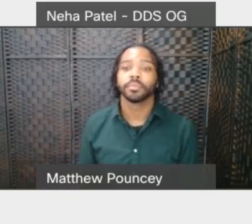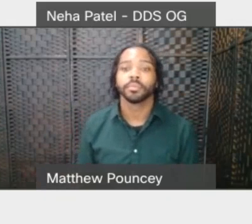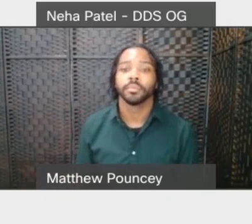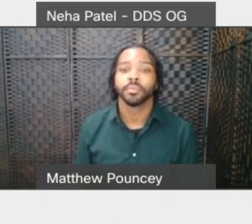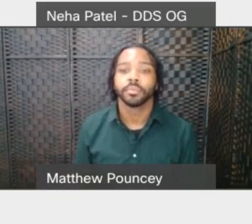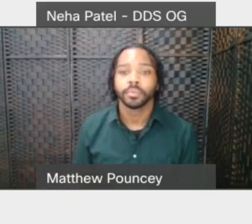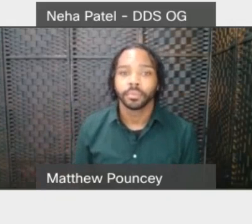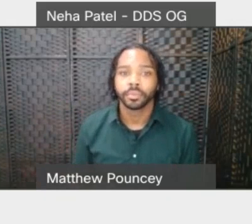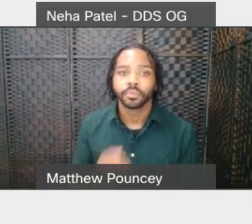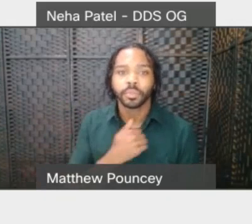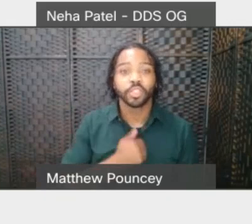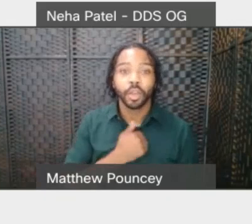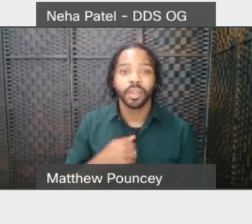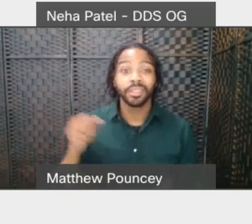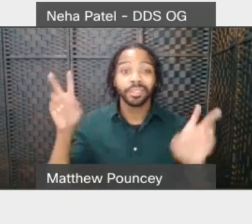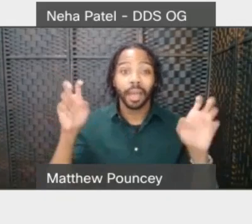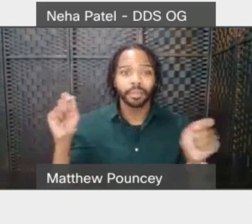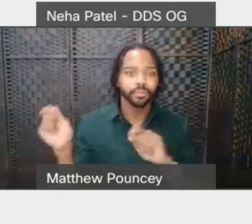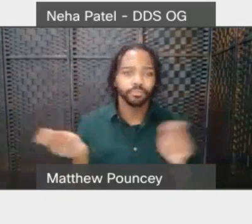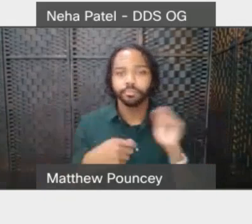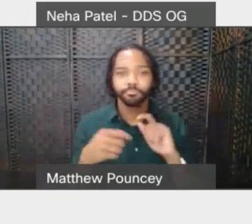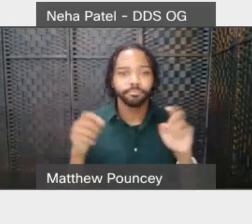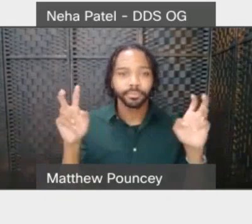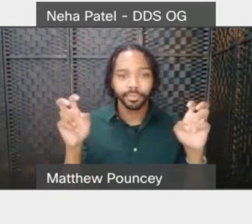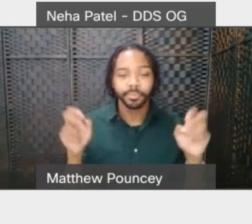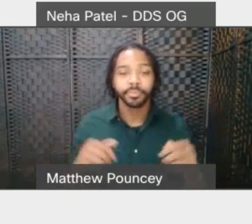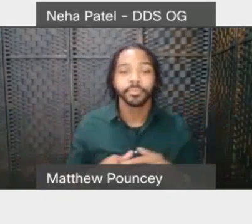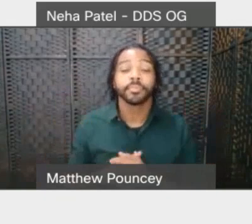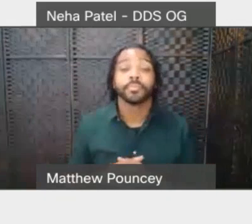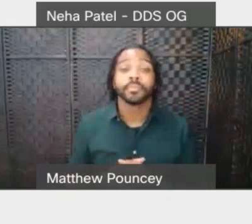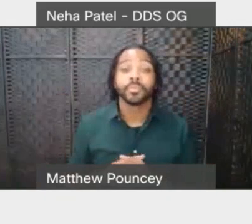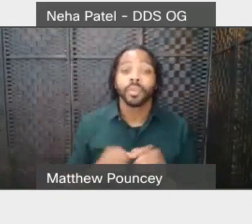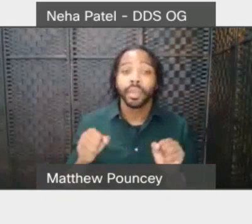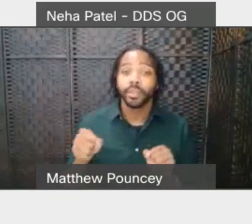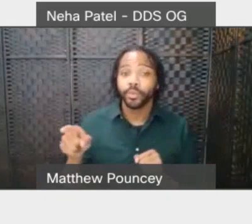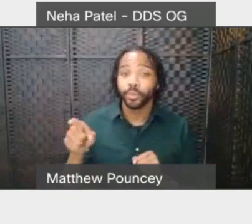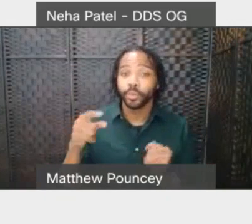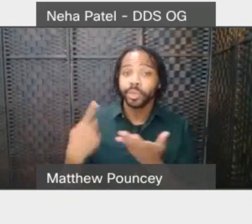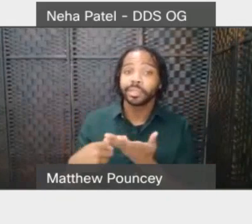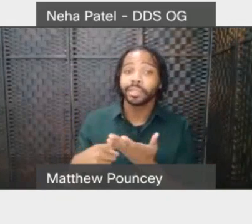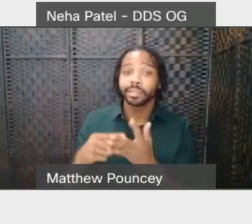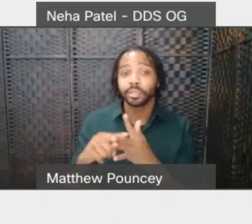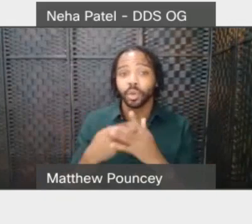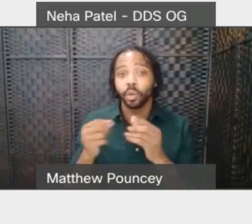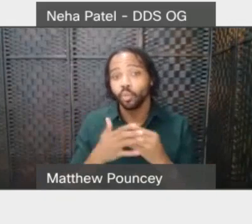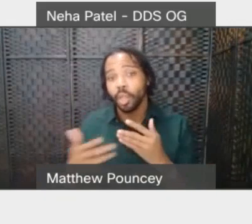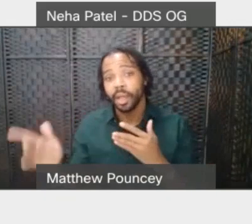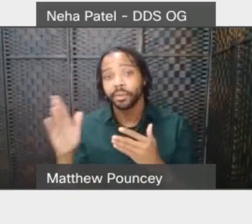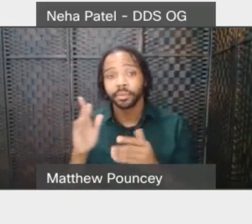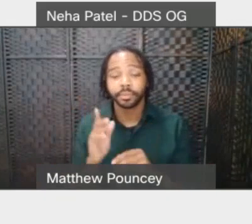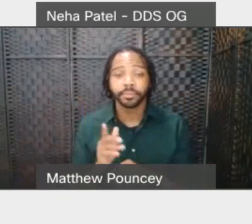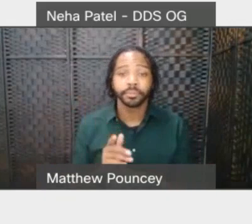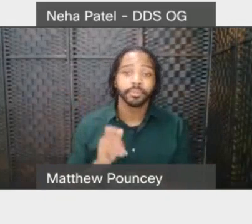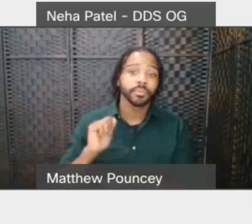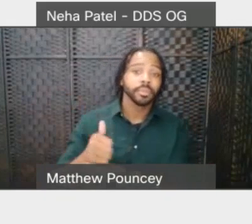Sorry that we're changing the subject here. Can you discuss the rollout and implementation of